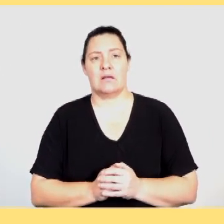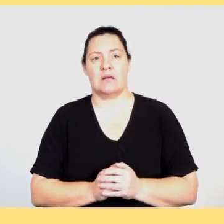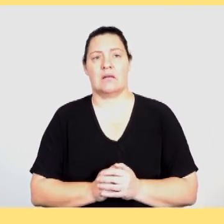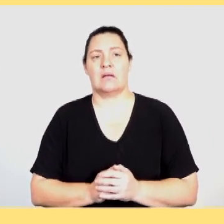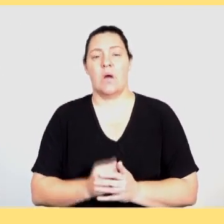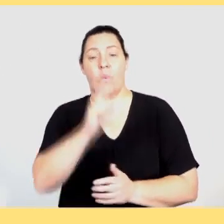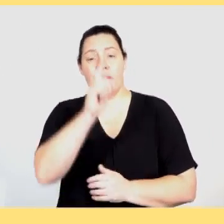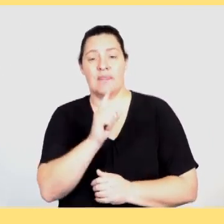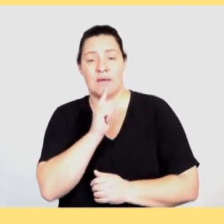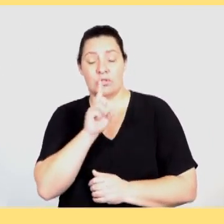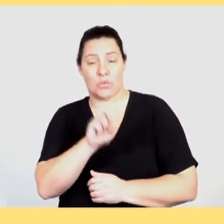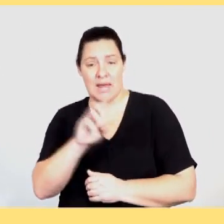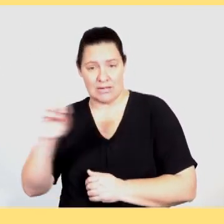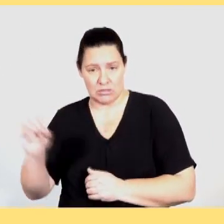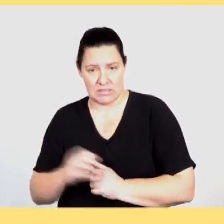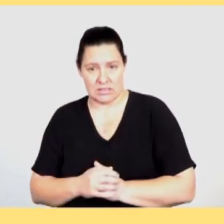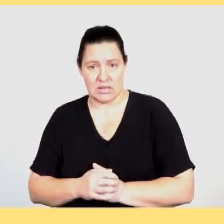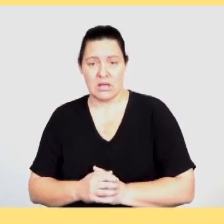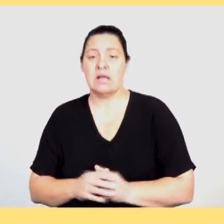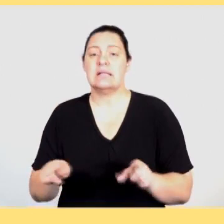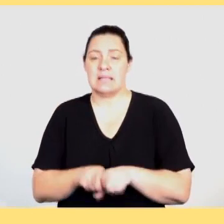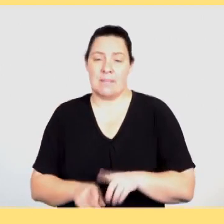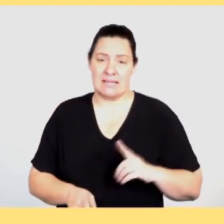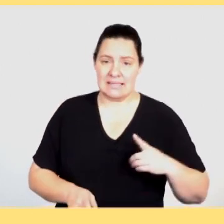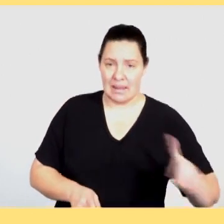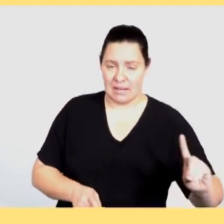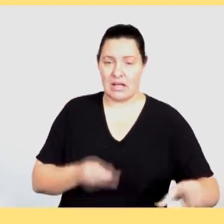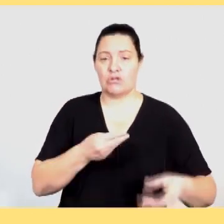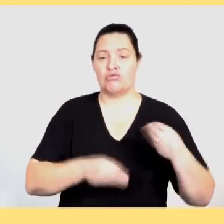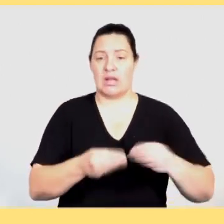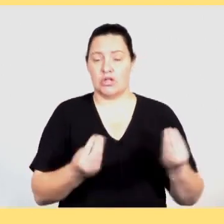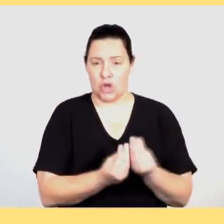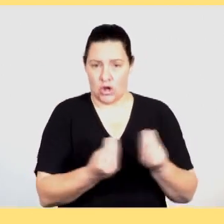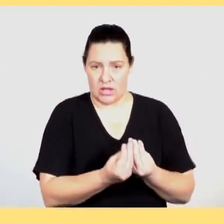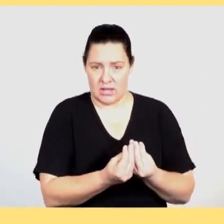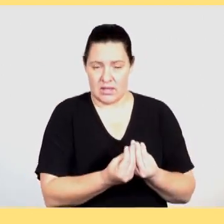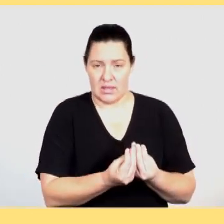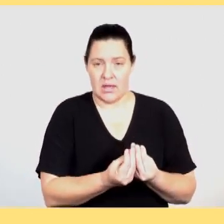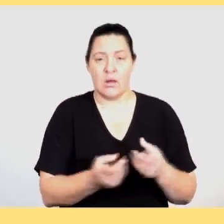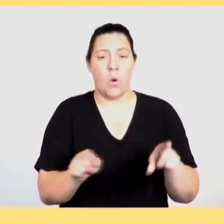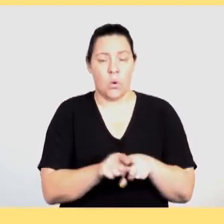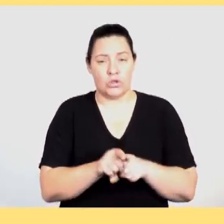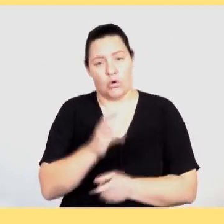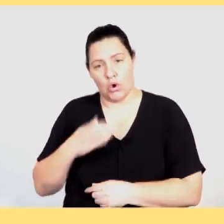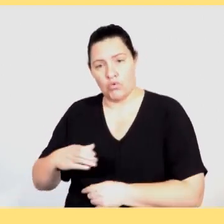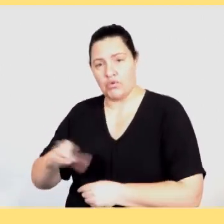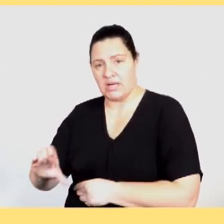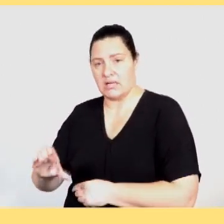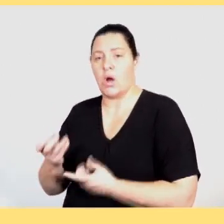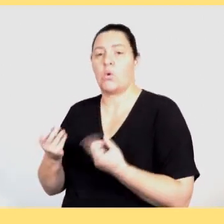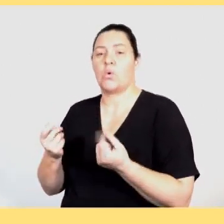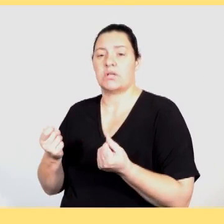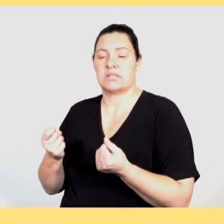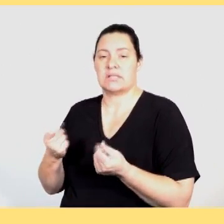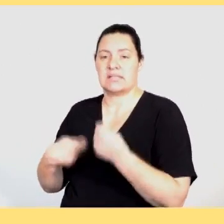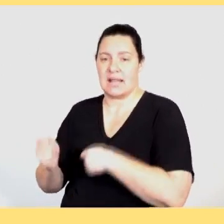is on the 1,100. We will debit our trading stock, and then we will credit